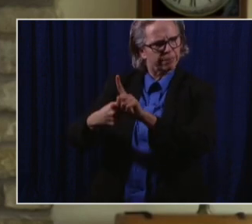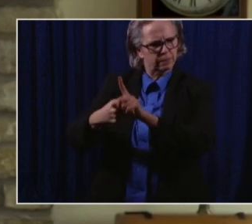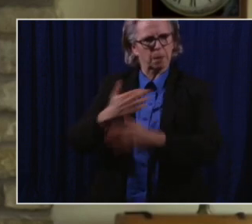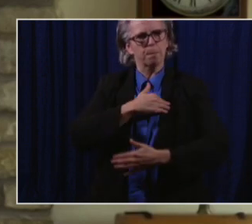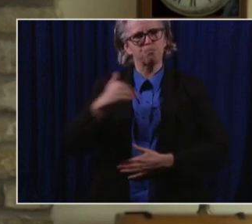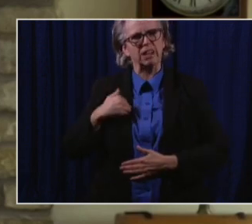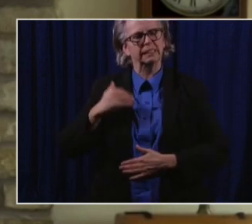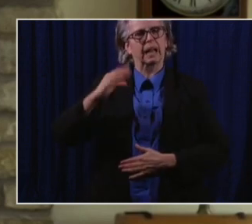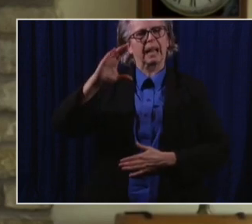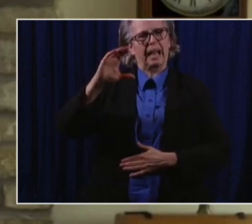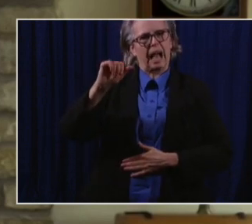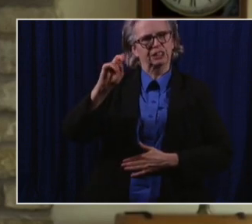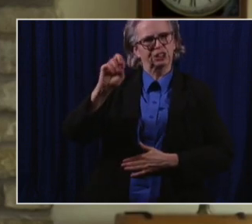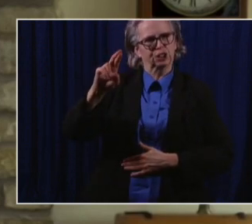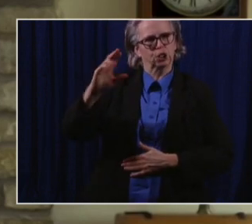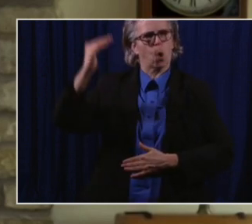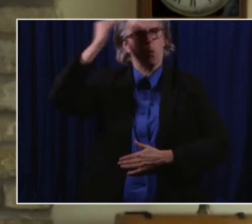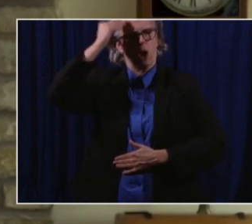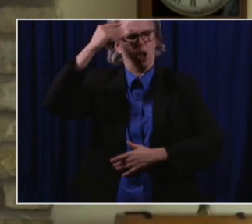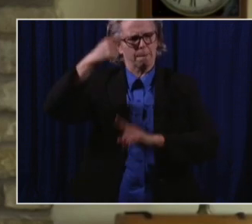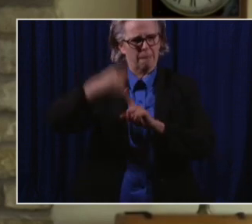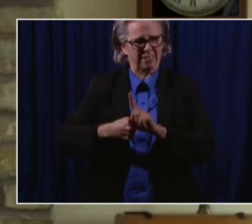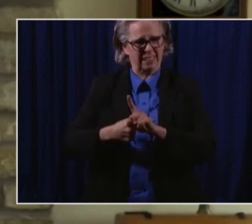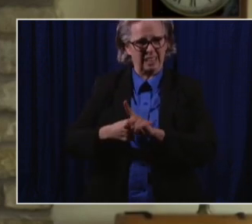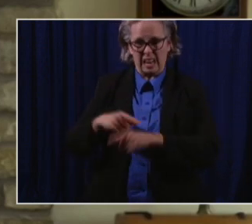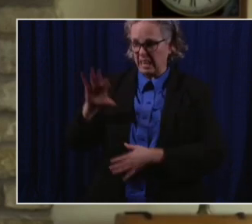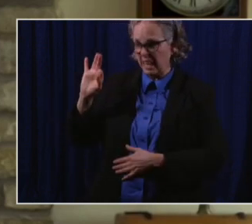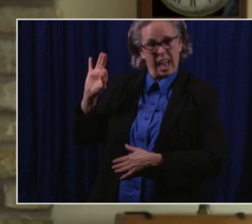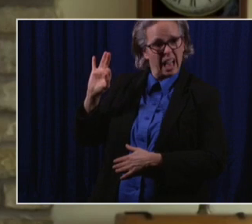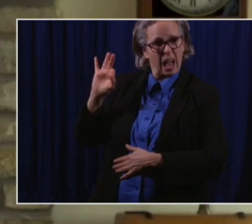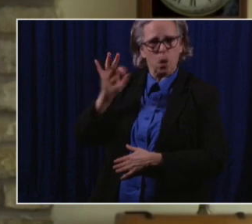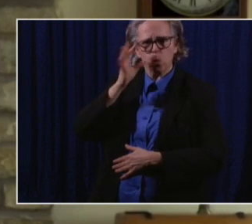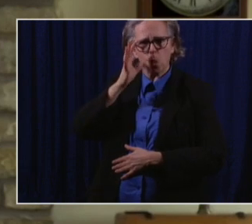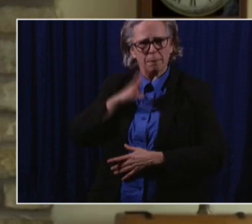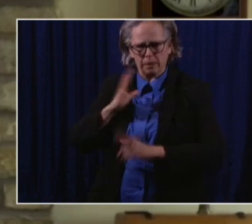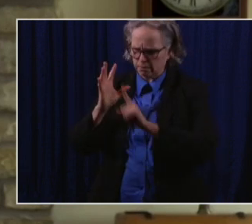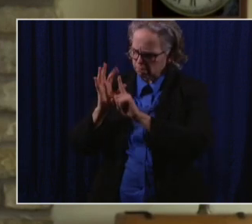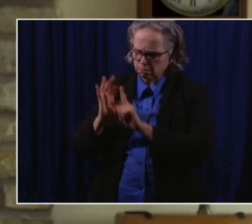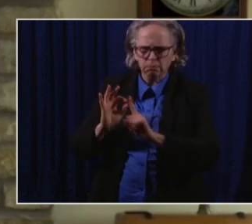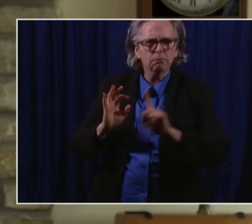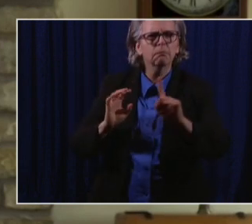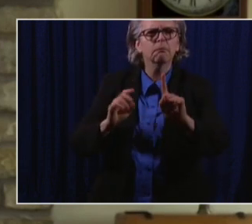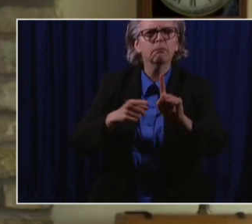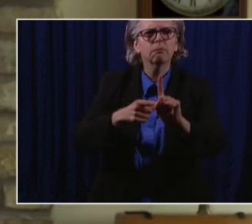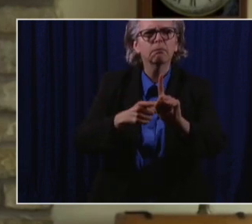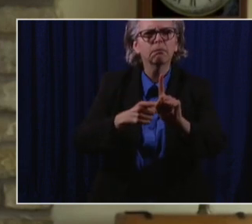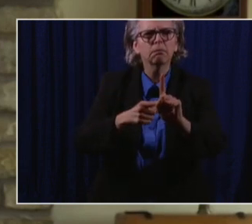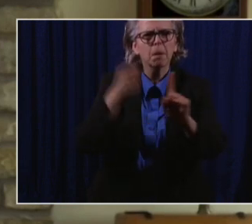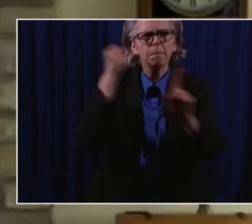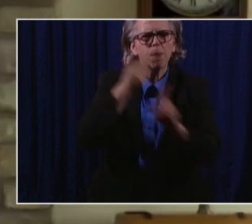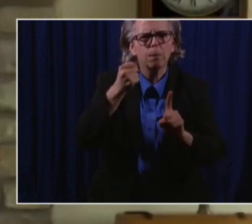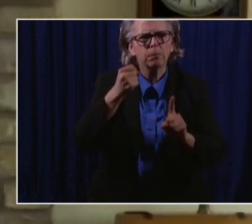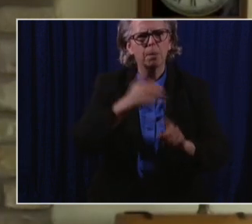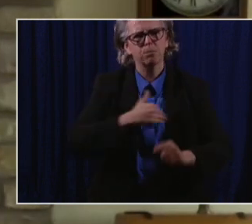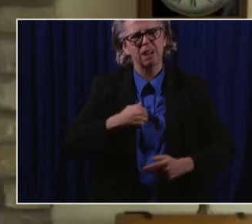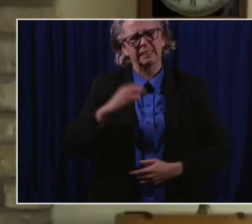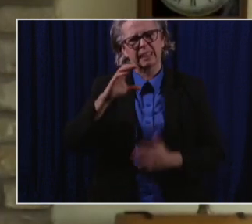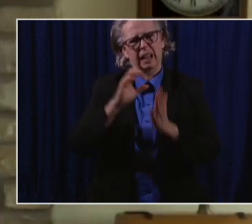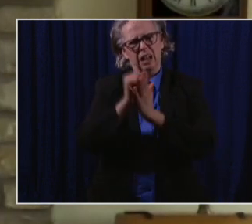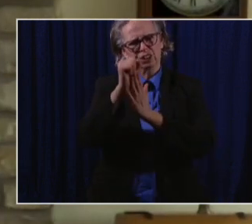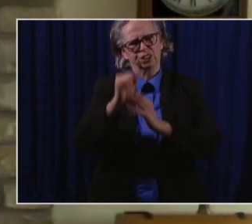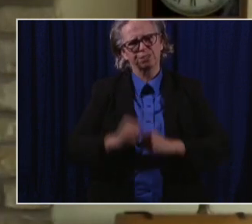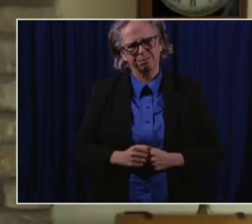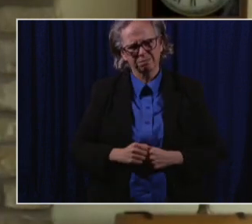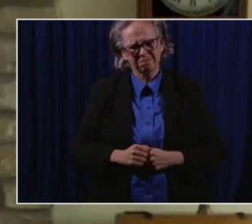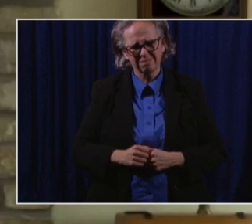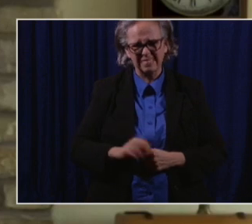9 women will develop breast cancer, making the disease the second leading cause of cancer death among women. In